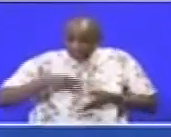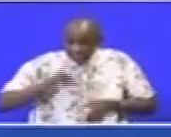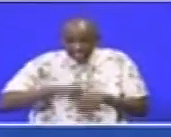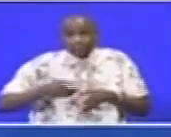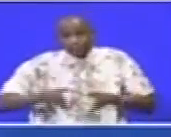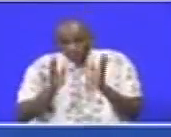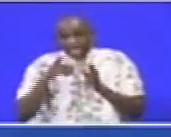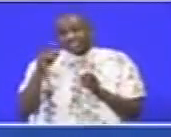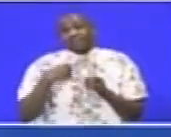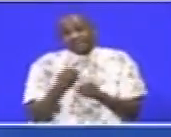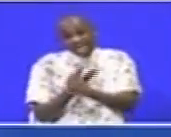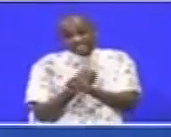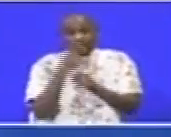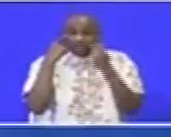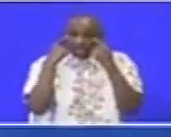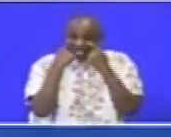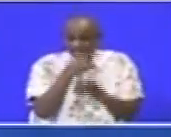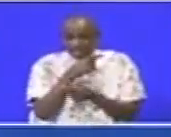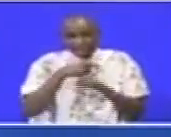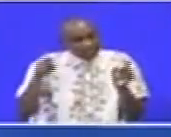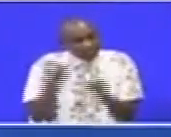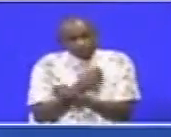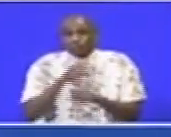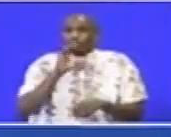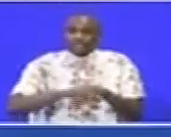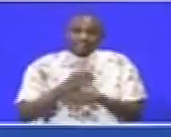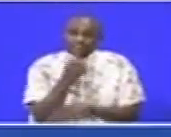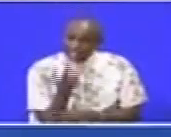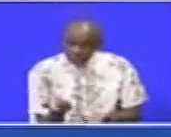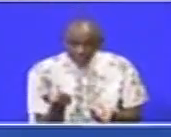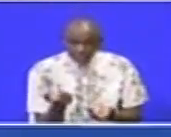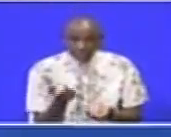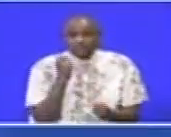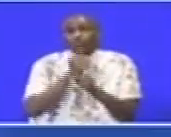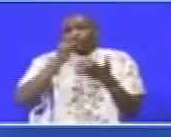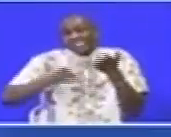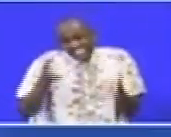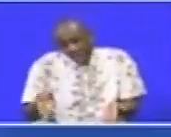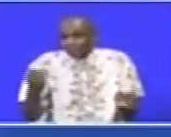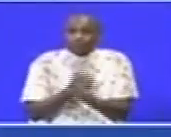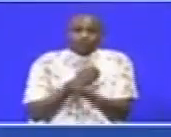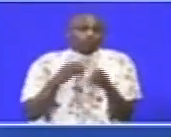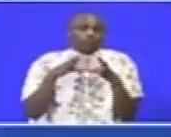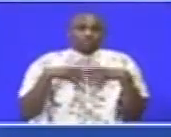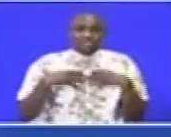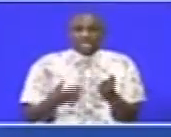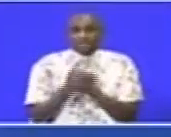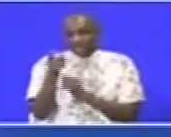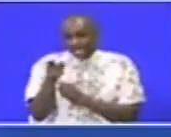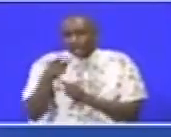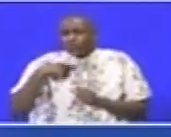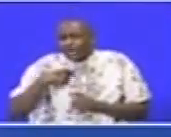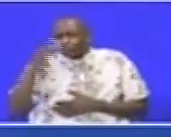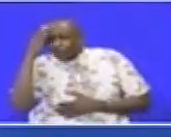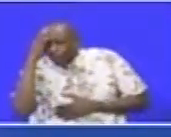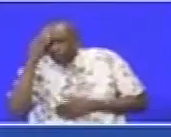that she had cancer of the eye, but she could not afford treatment. Nothing can be done for her visual pathway. We also had to establish whether